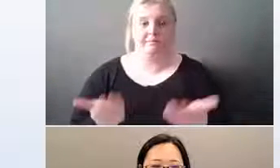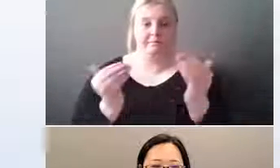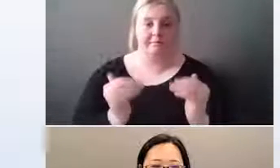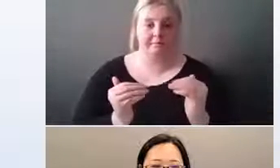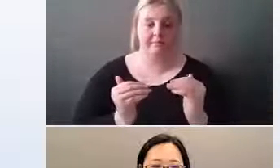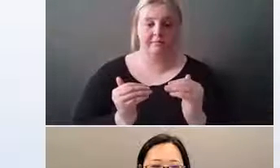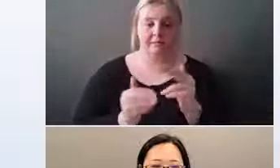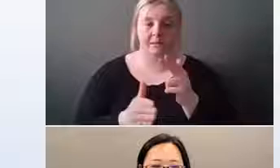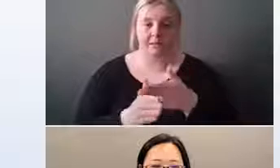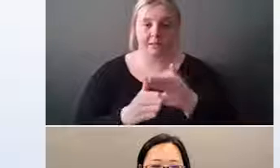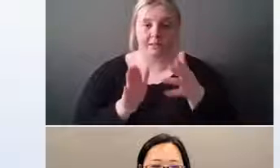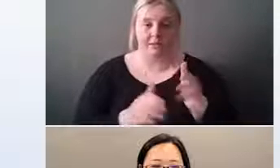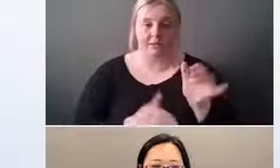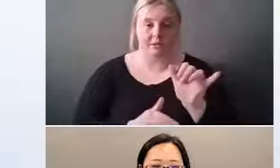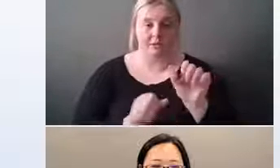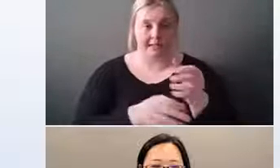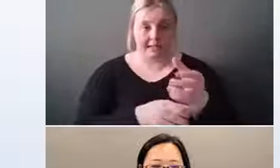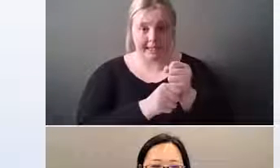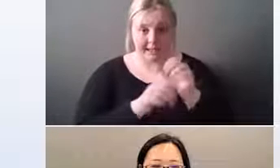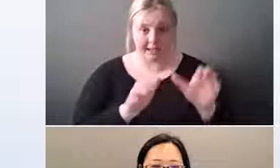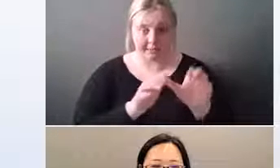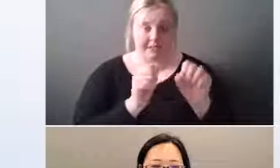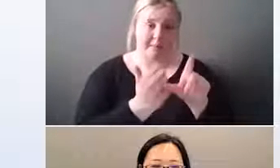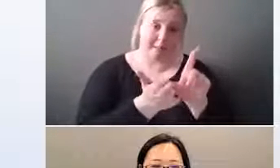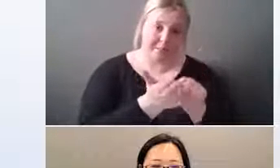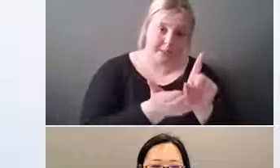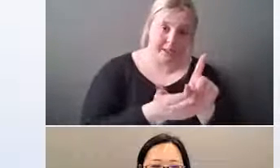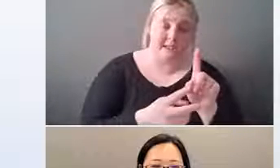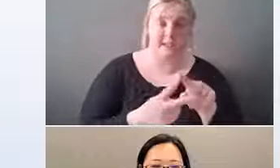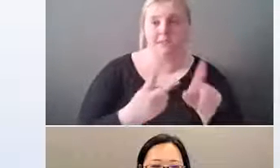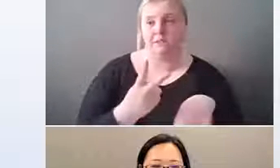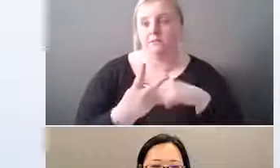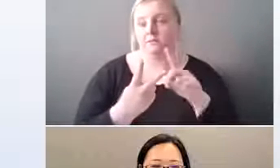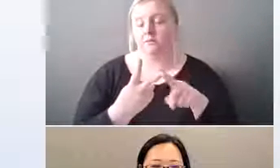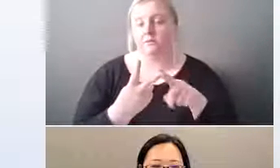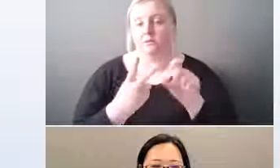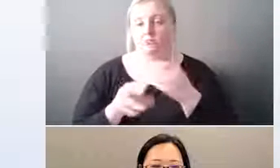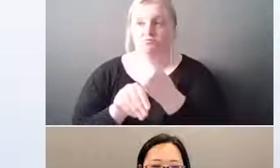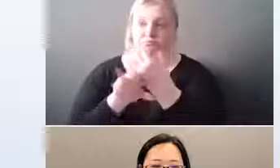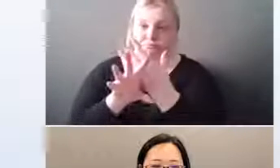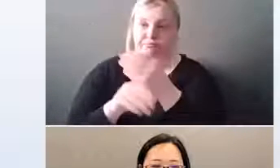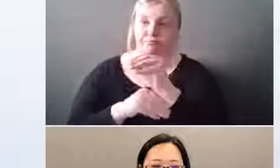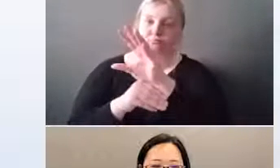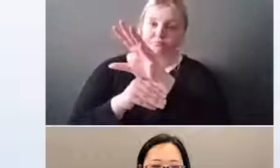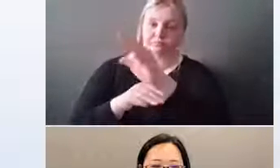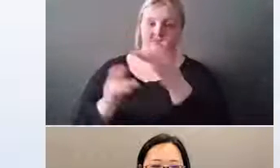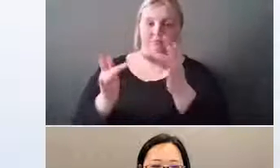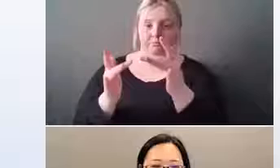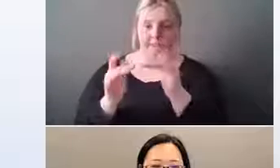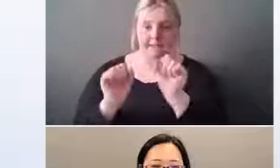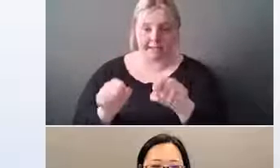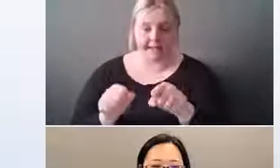Participants can receive the activities, whether you choose to print out copies for them or, project it onto a screen. And some of